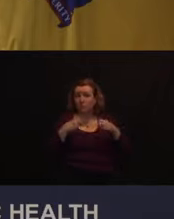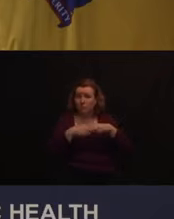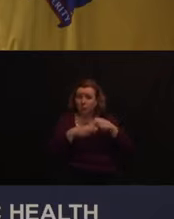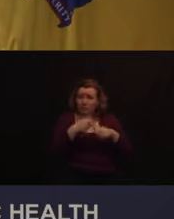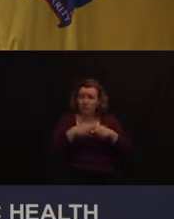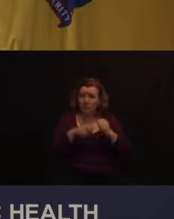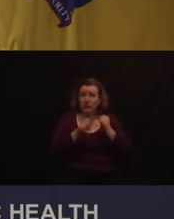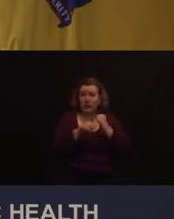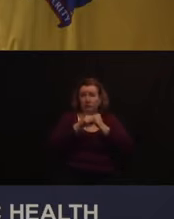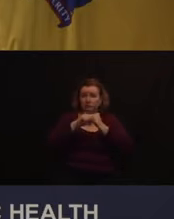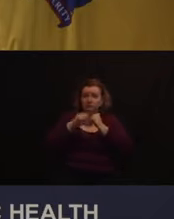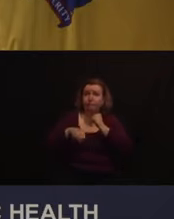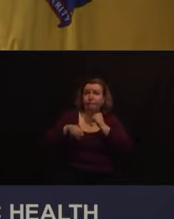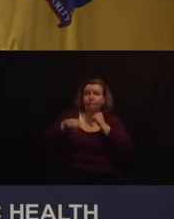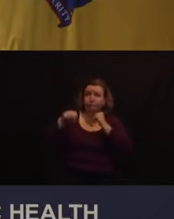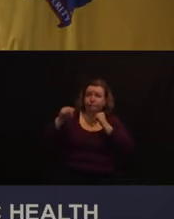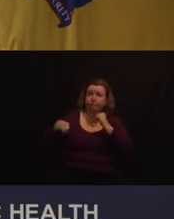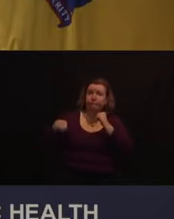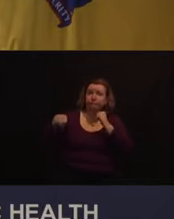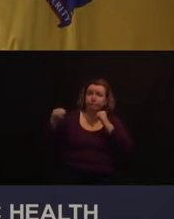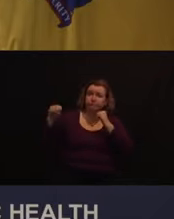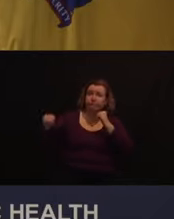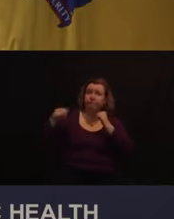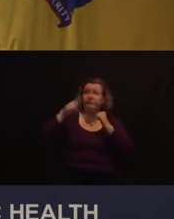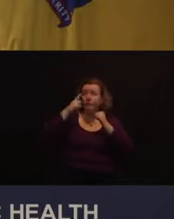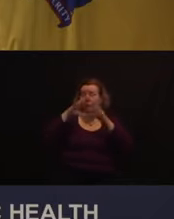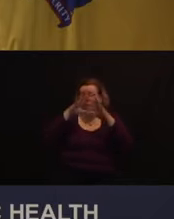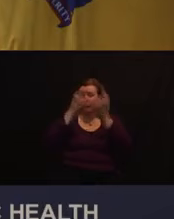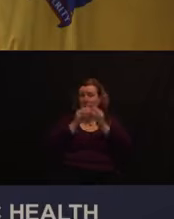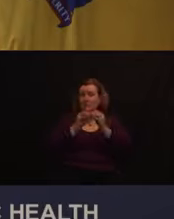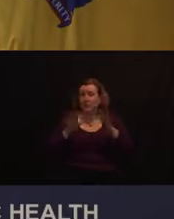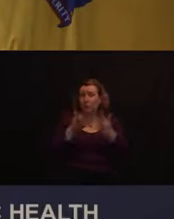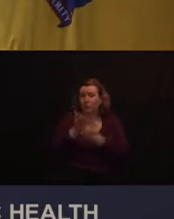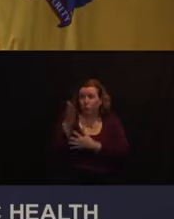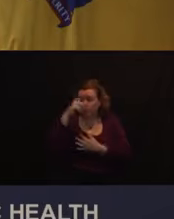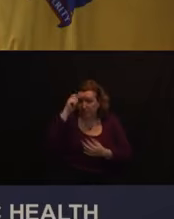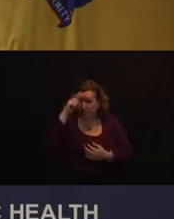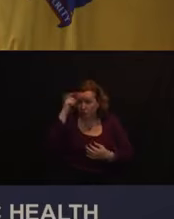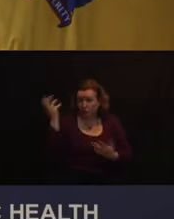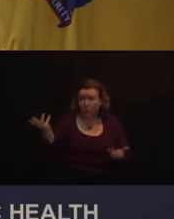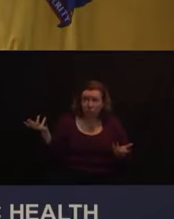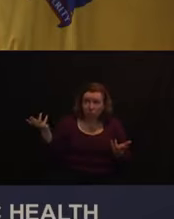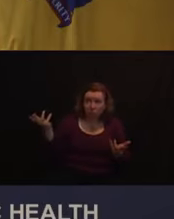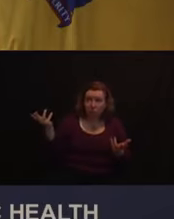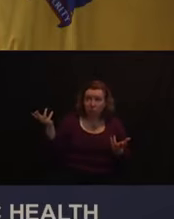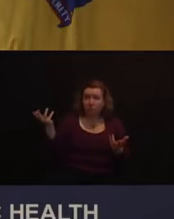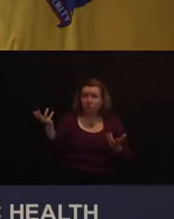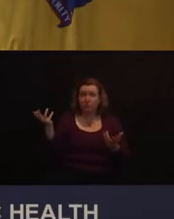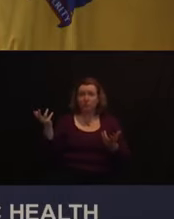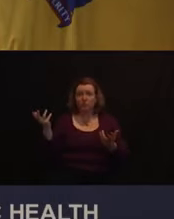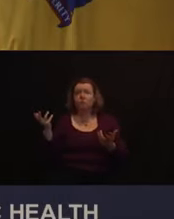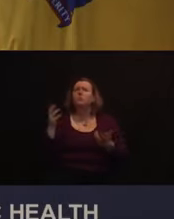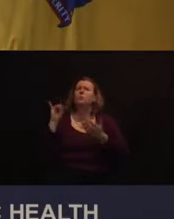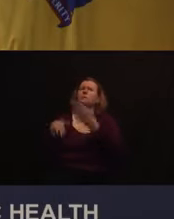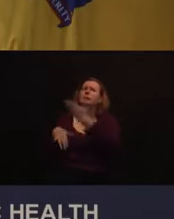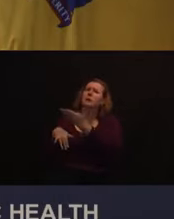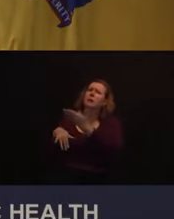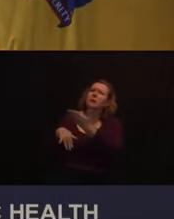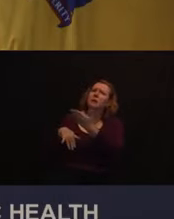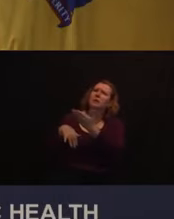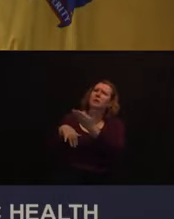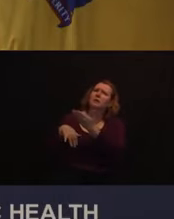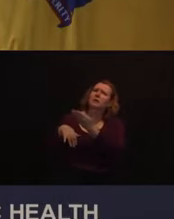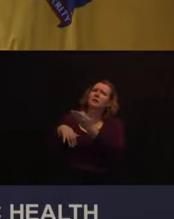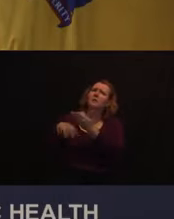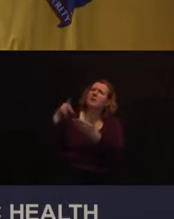on terribly into the summer if people are not behaving properly. Commissioner, the Pfizer vaccine is